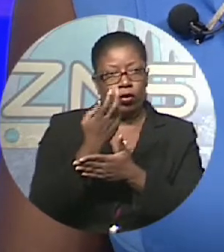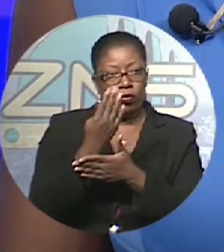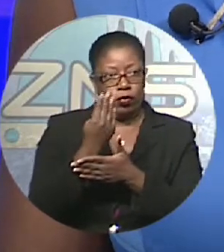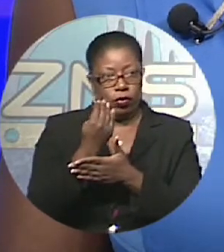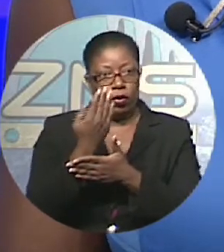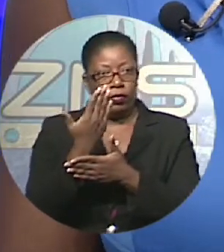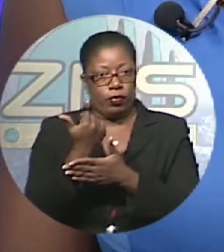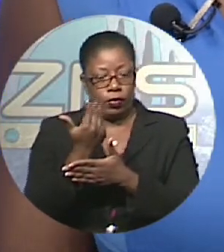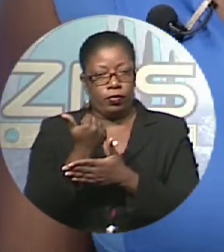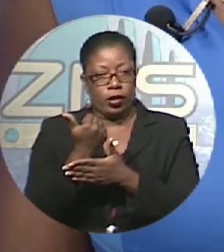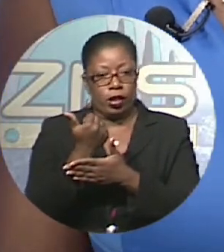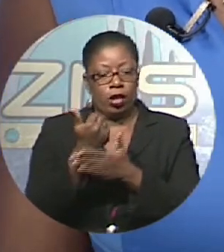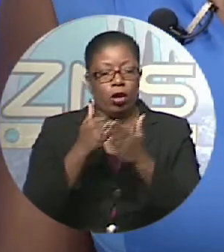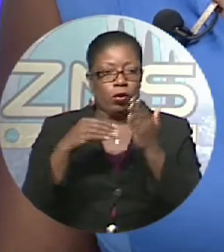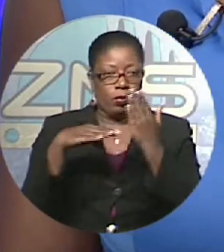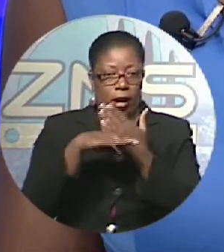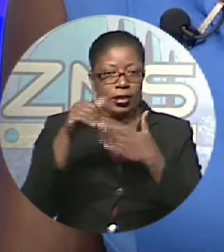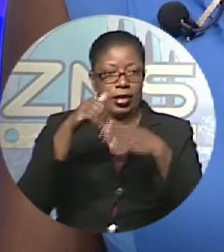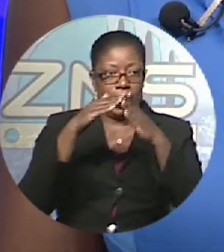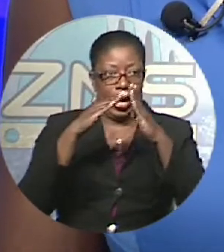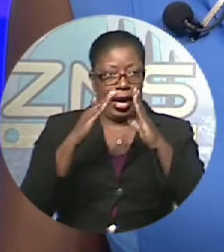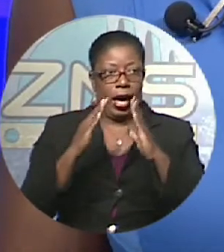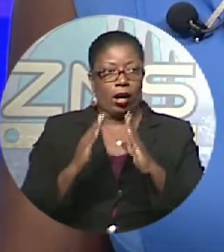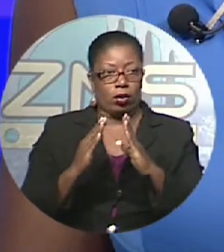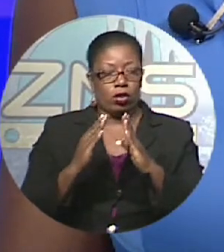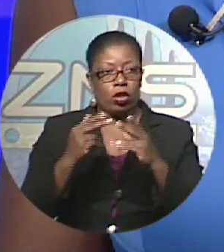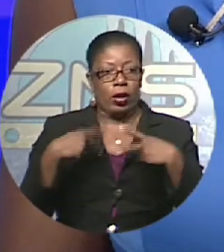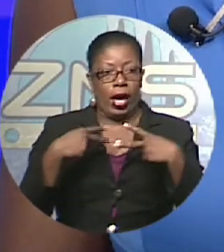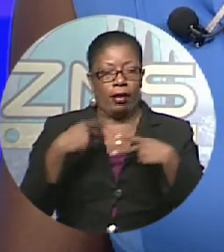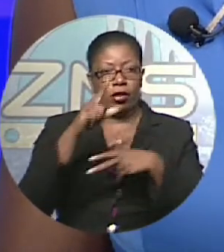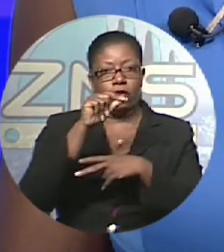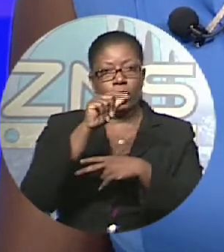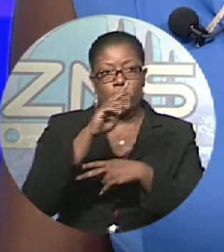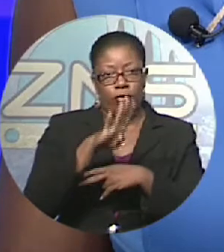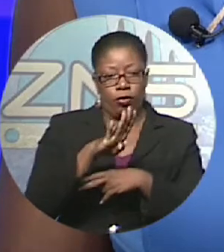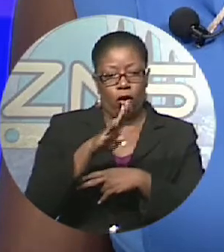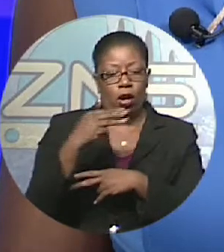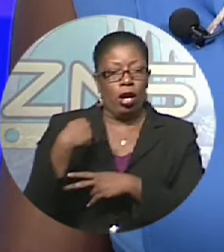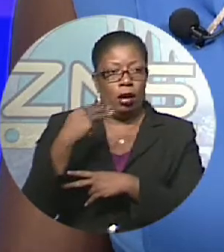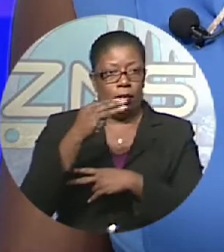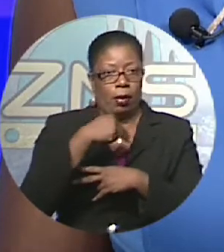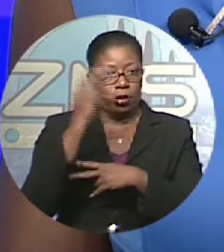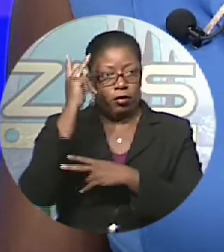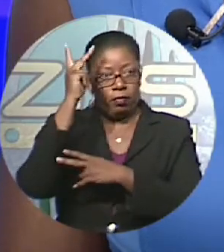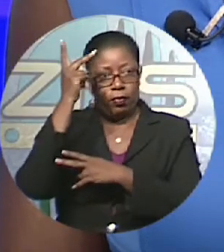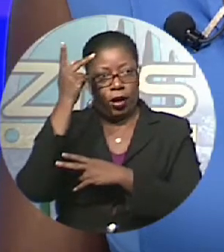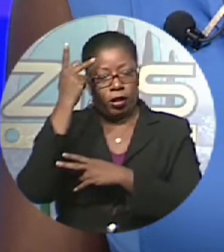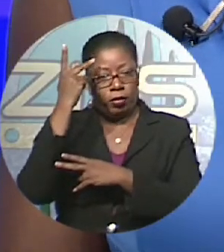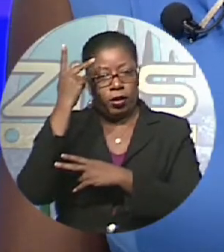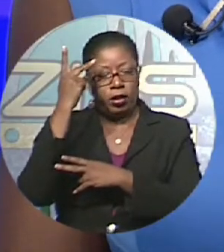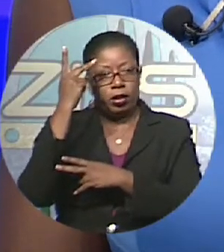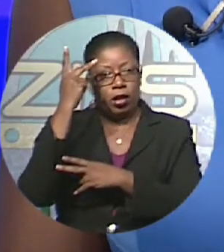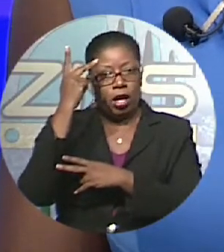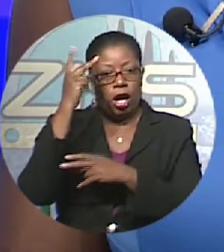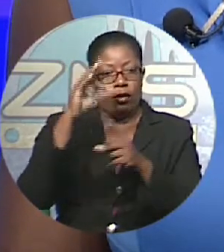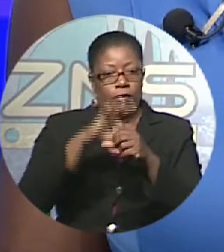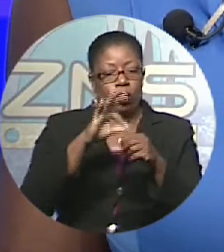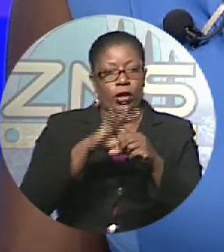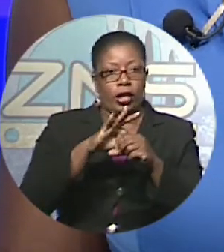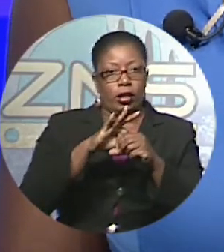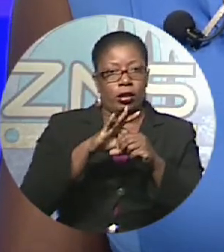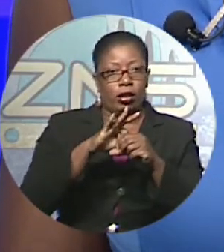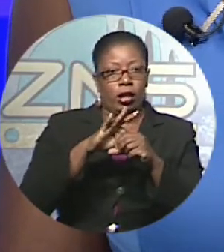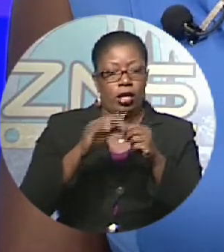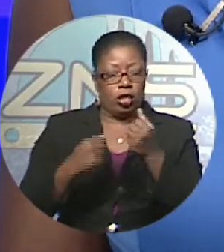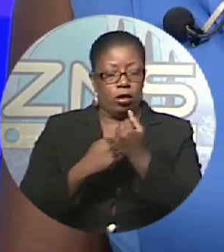2014-2015 fiscal year was passed in the House of Assembly with 24 members of Parliament from the governing side voting in support, 6 nays from